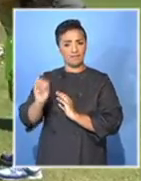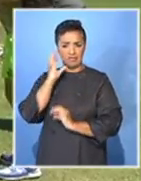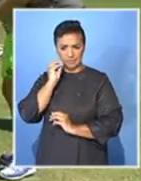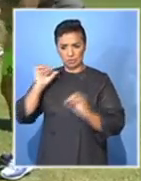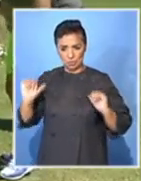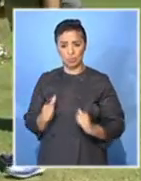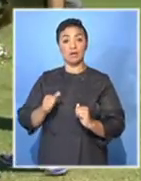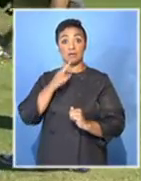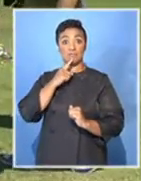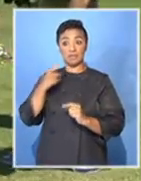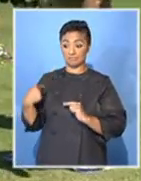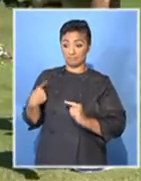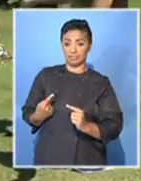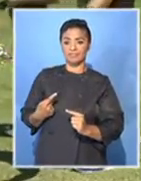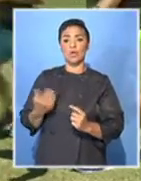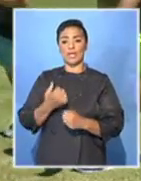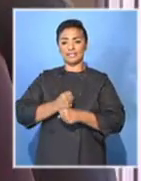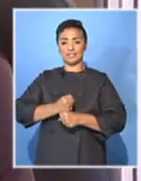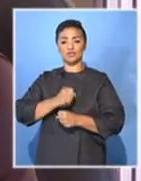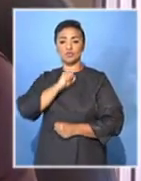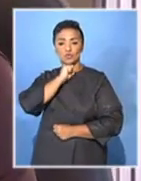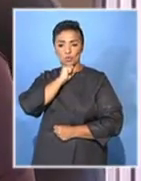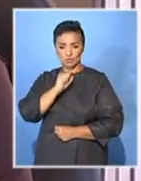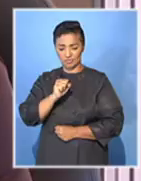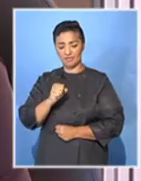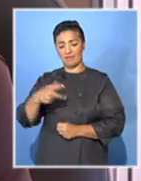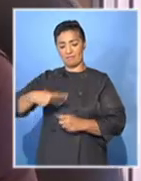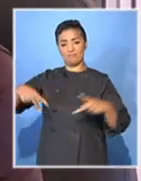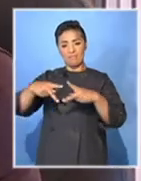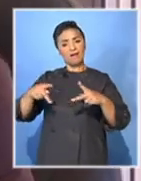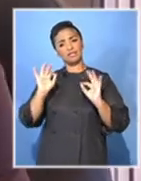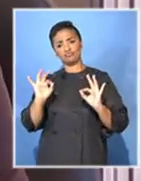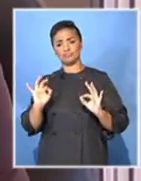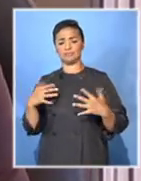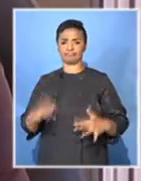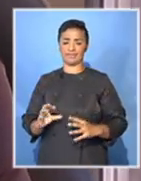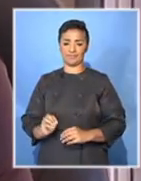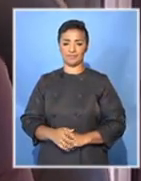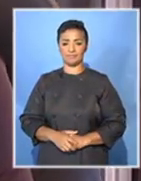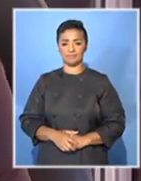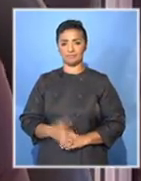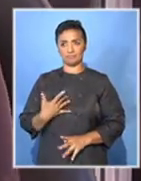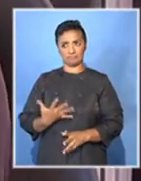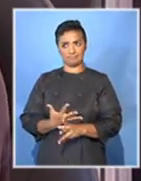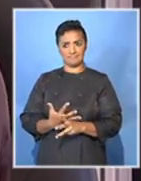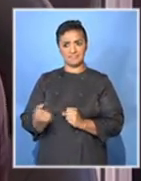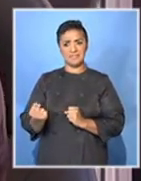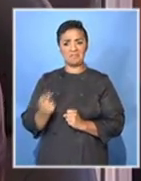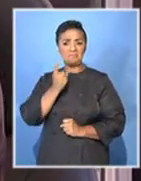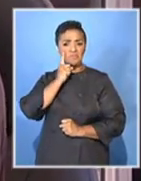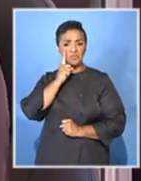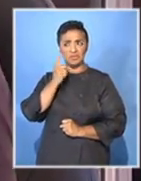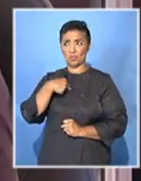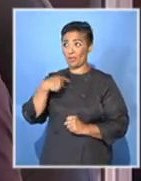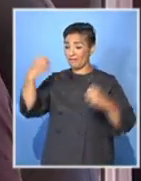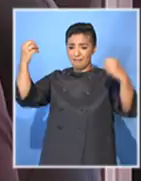historic occasion at St. George's Park. Yeah, exciting for us also. I mean, never played with a pink ball. You know, I haven't played a lot under